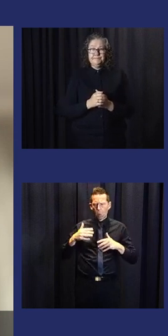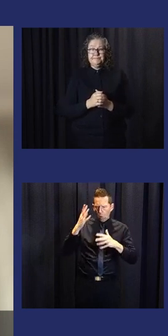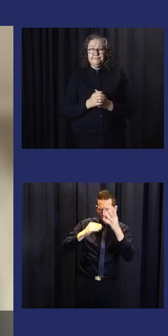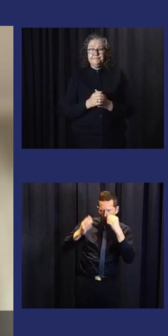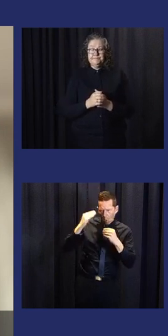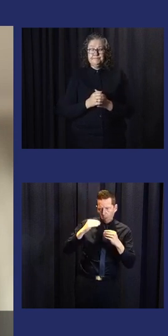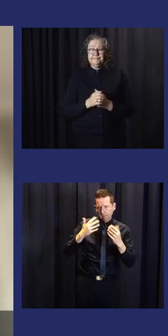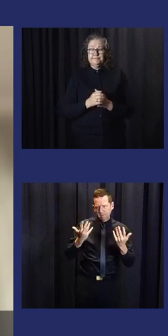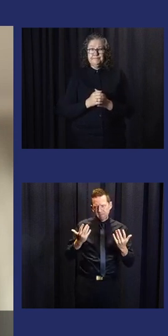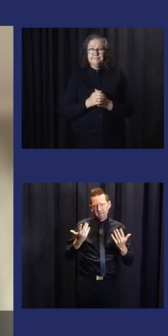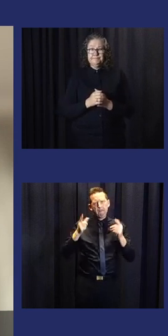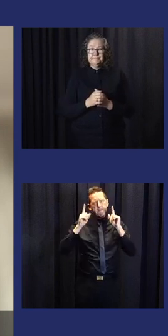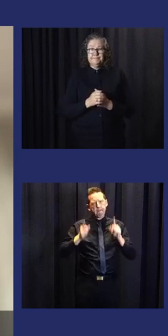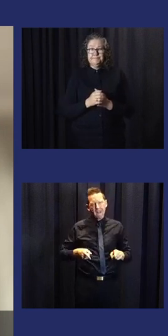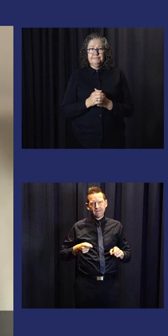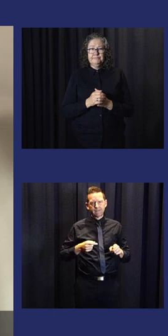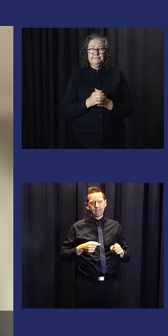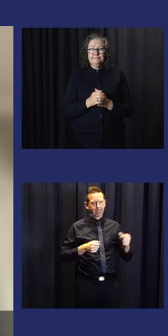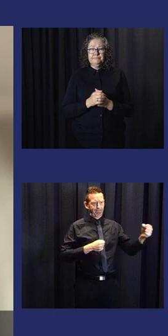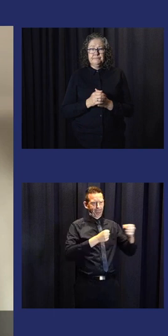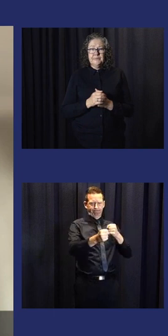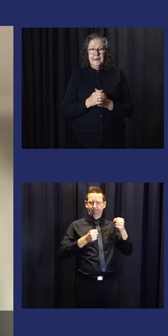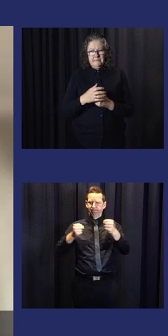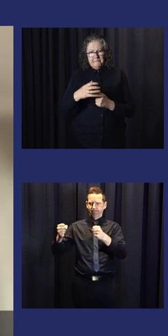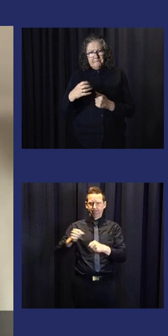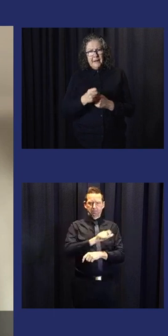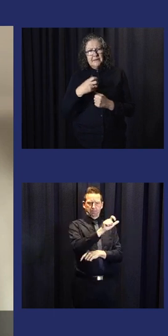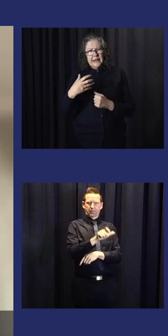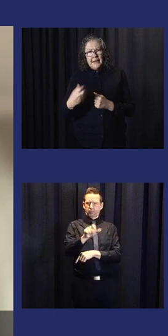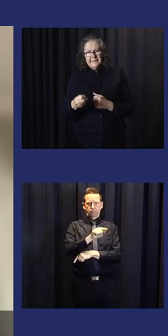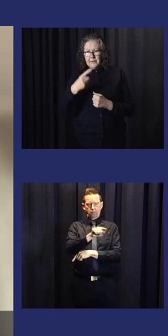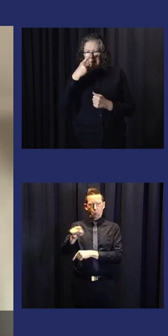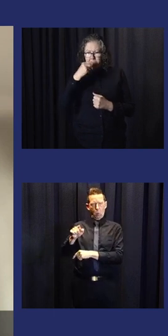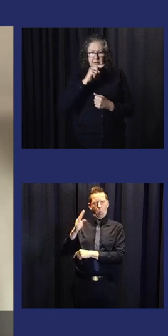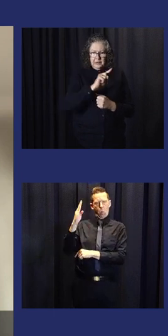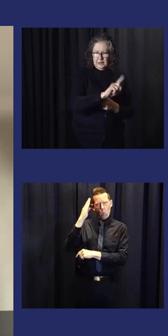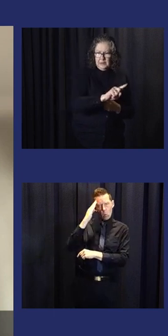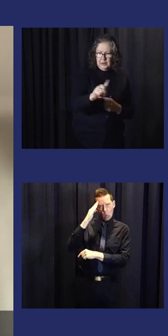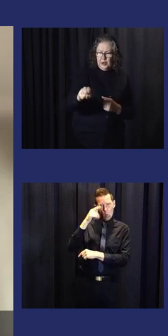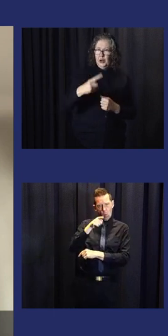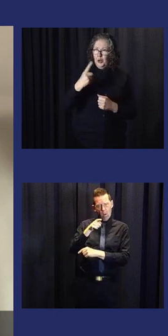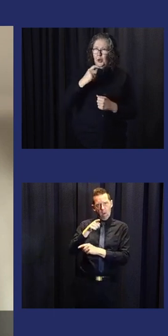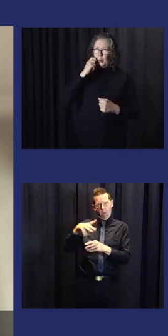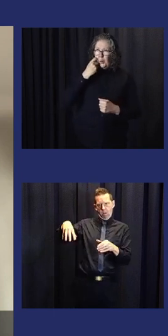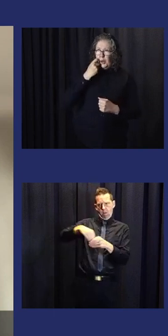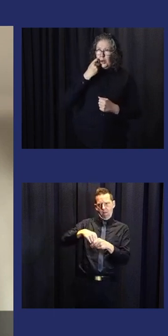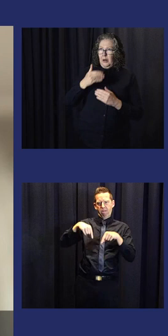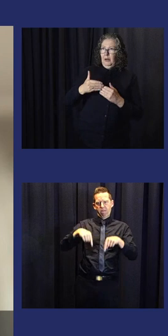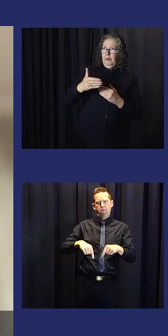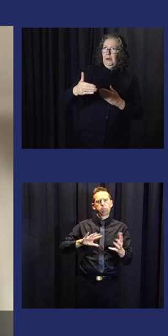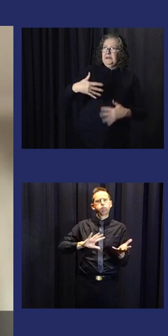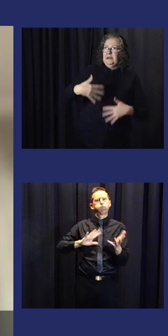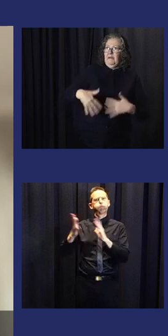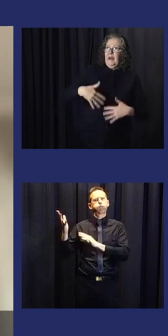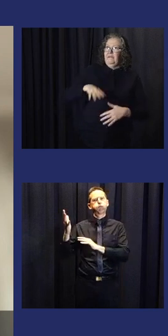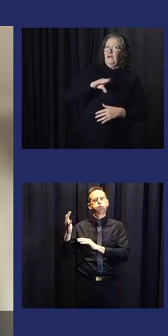have the voices of people who are going to be affected by these